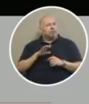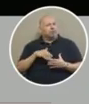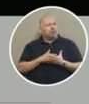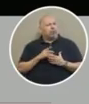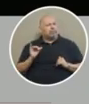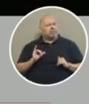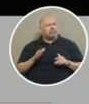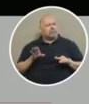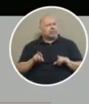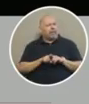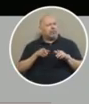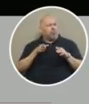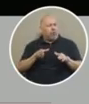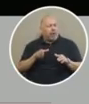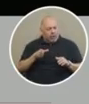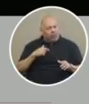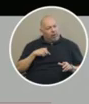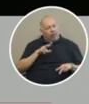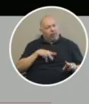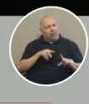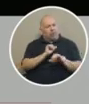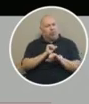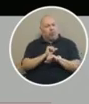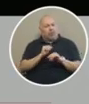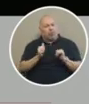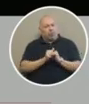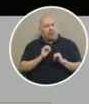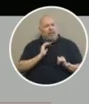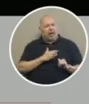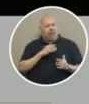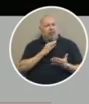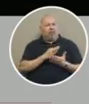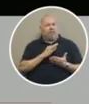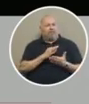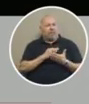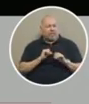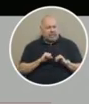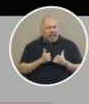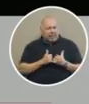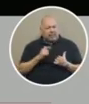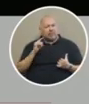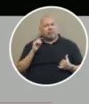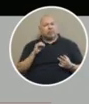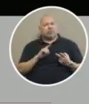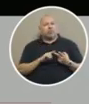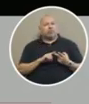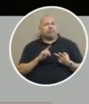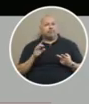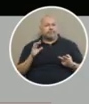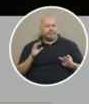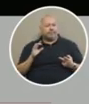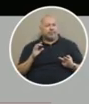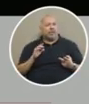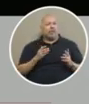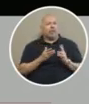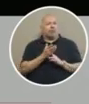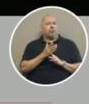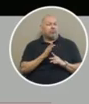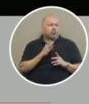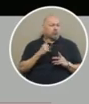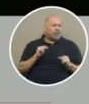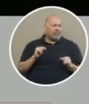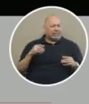are looking at working with our funding agencies to be as lenient as